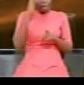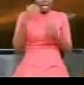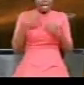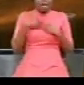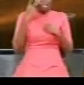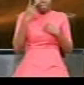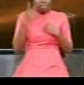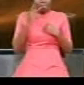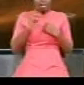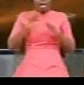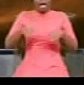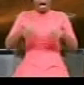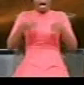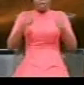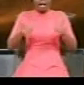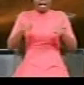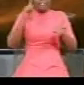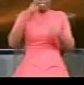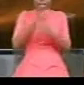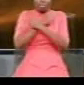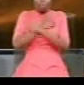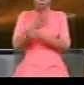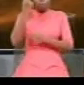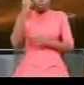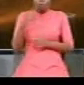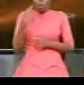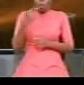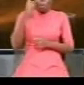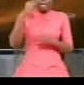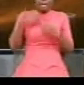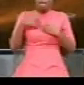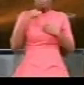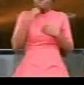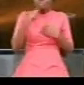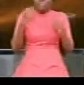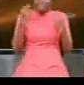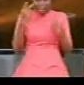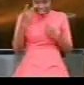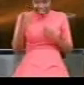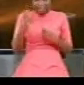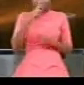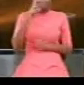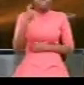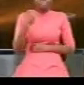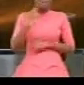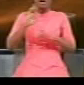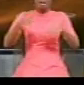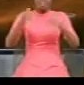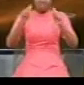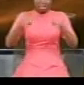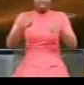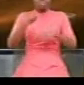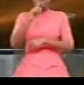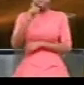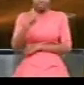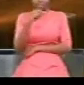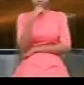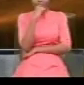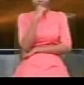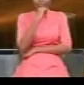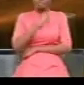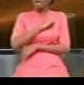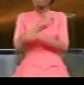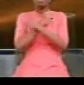hath seen, how can he love God, whom he hath not seen? How can? I